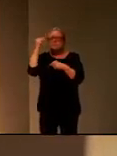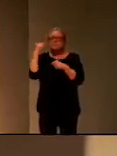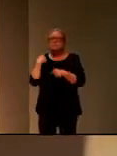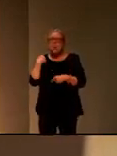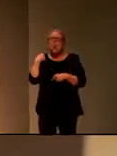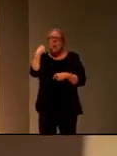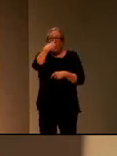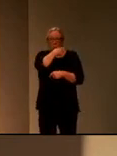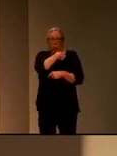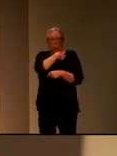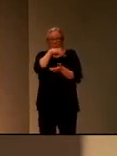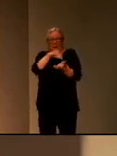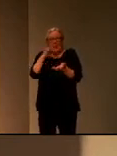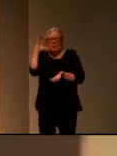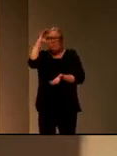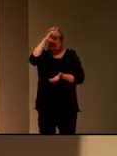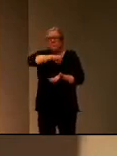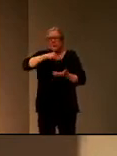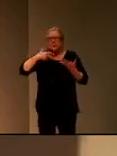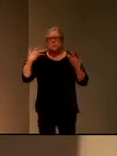missing?